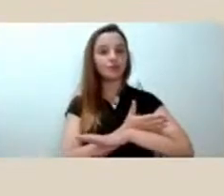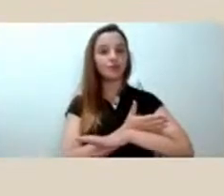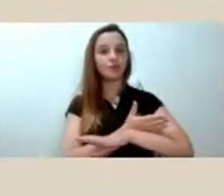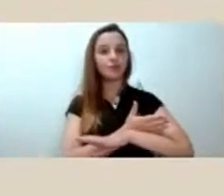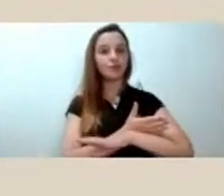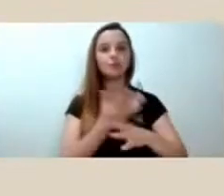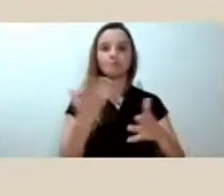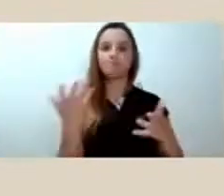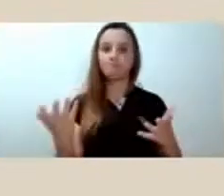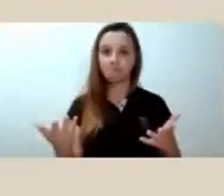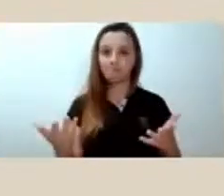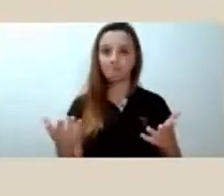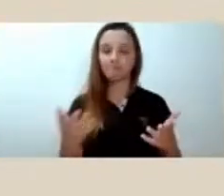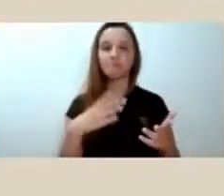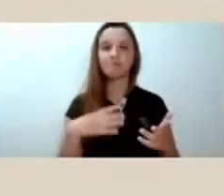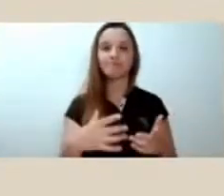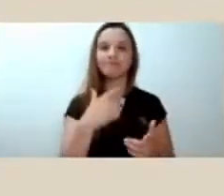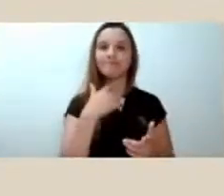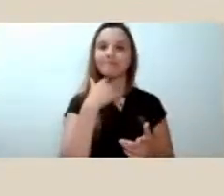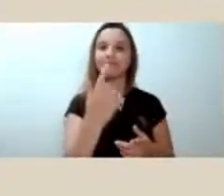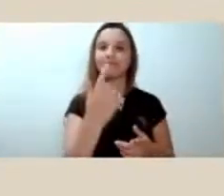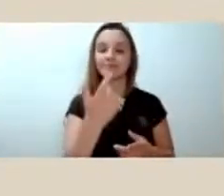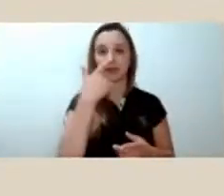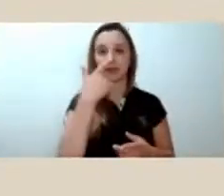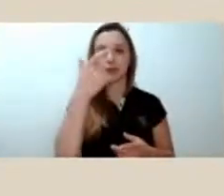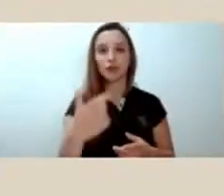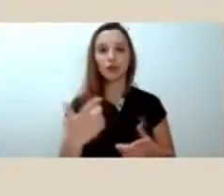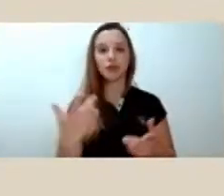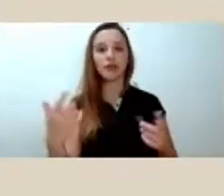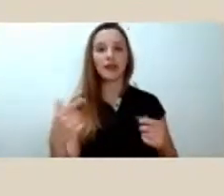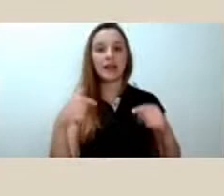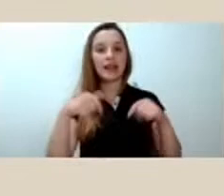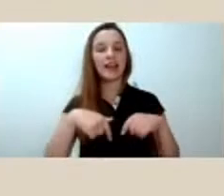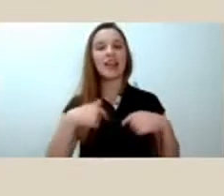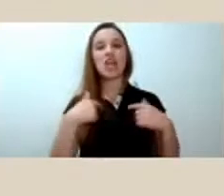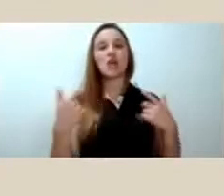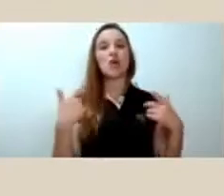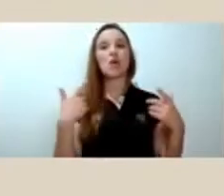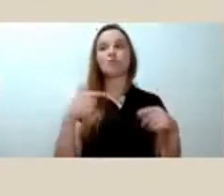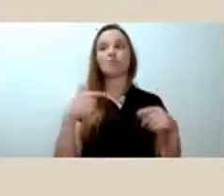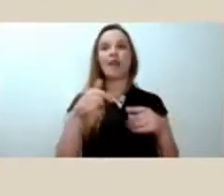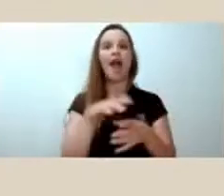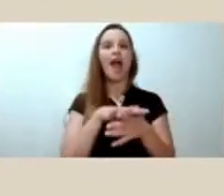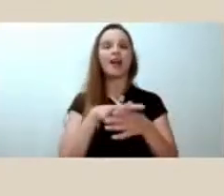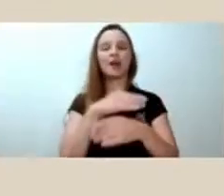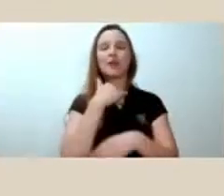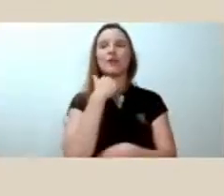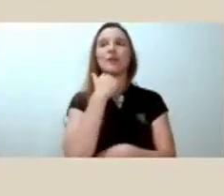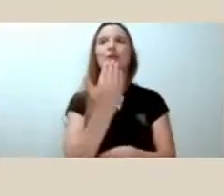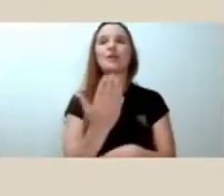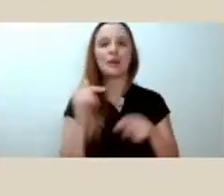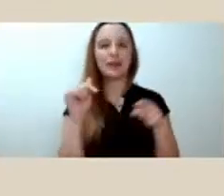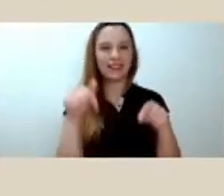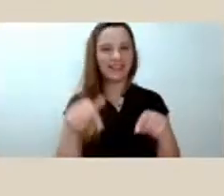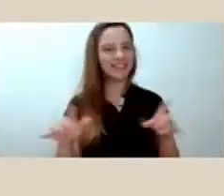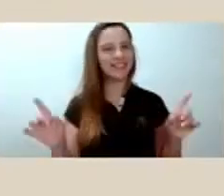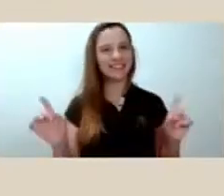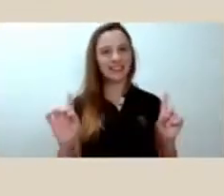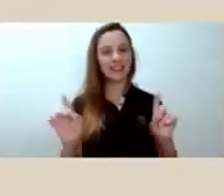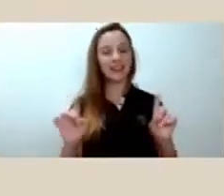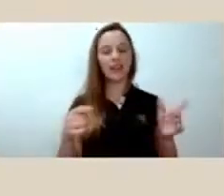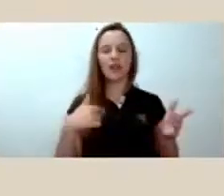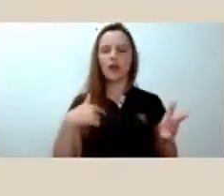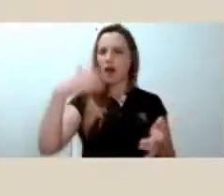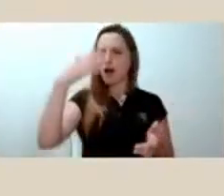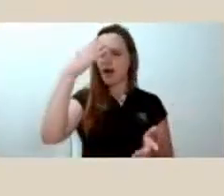pontuar para a audiência, não é? Que esta não é a minha praia, não é? E então eu achei fascinante